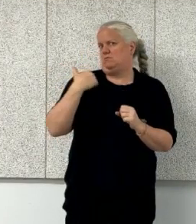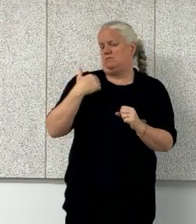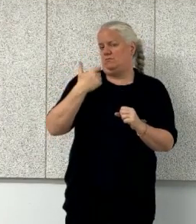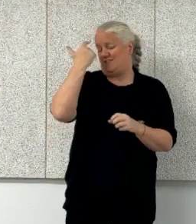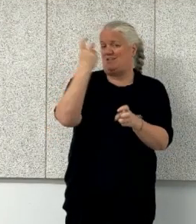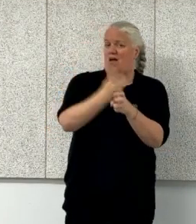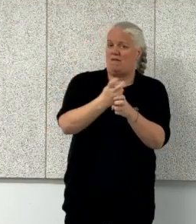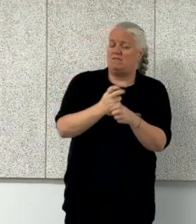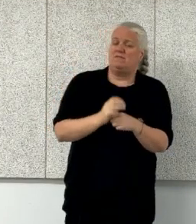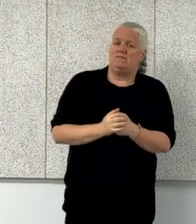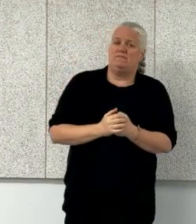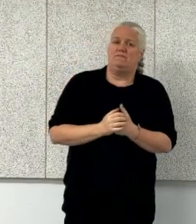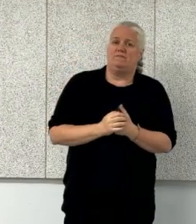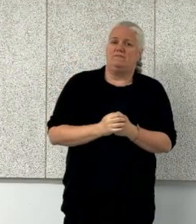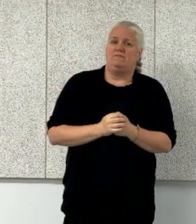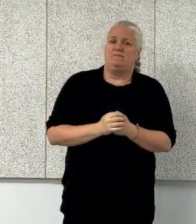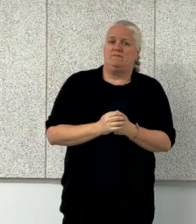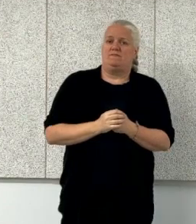particularly